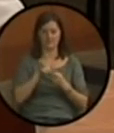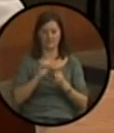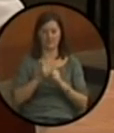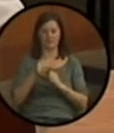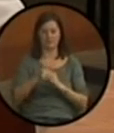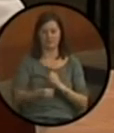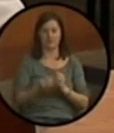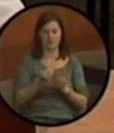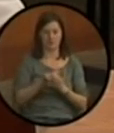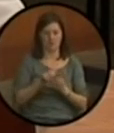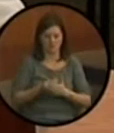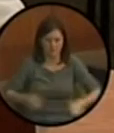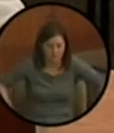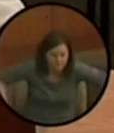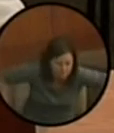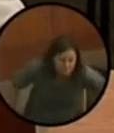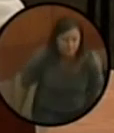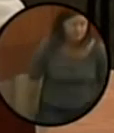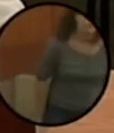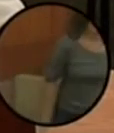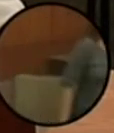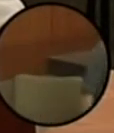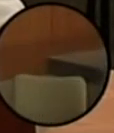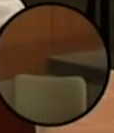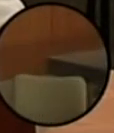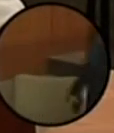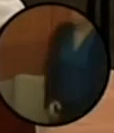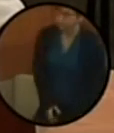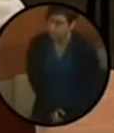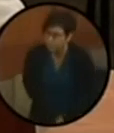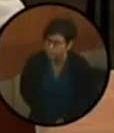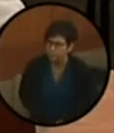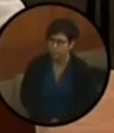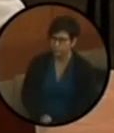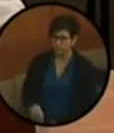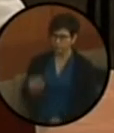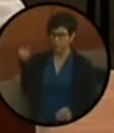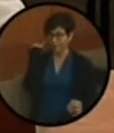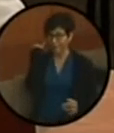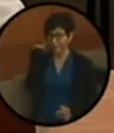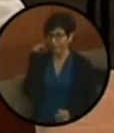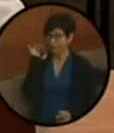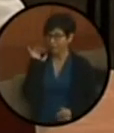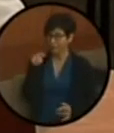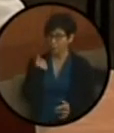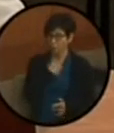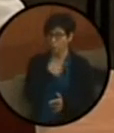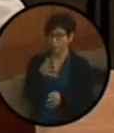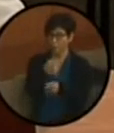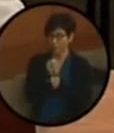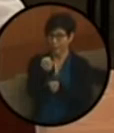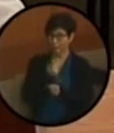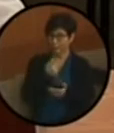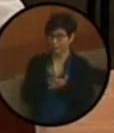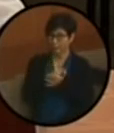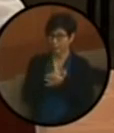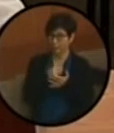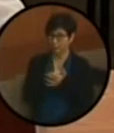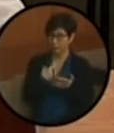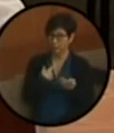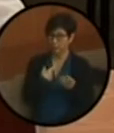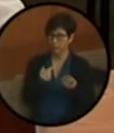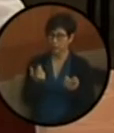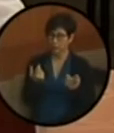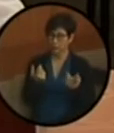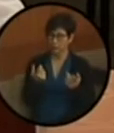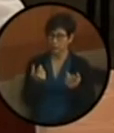funds if it comes back, and that it would run by the elected officials prior to just being spent